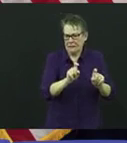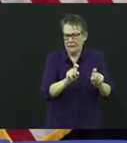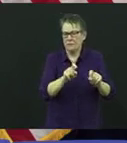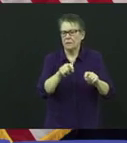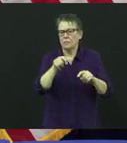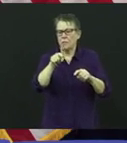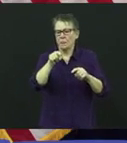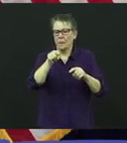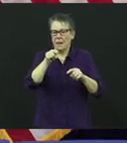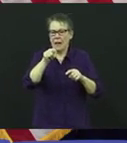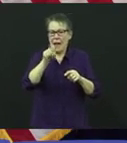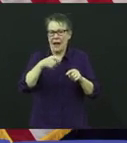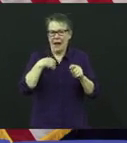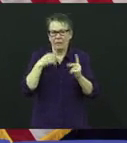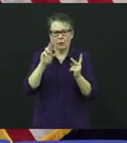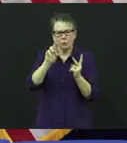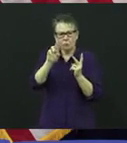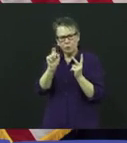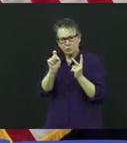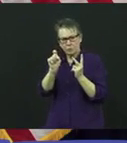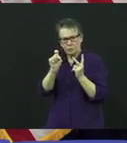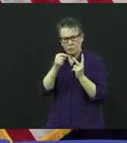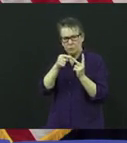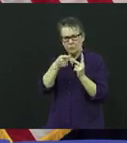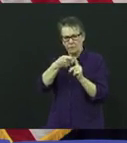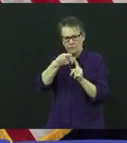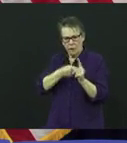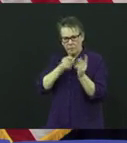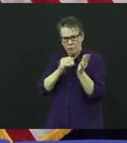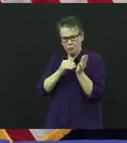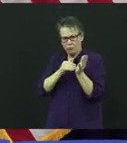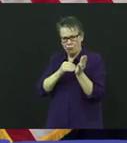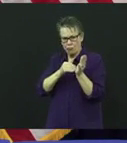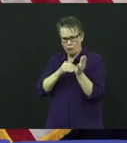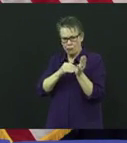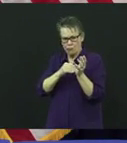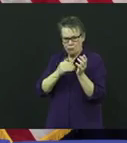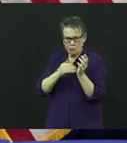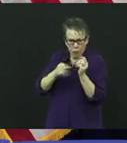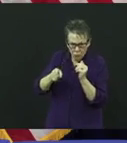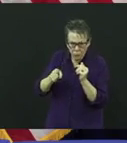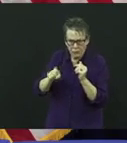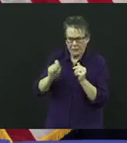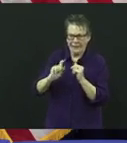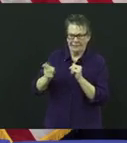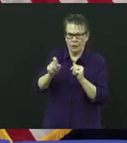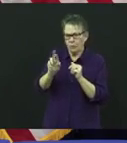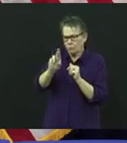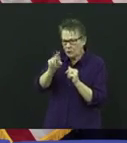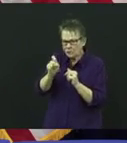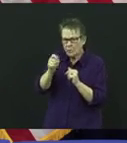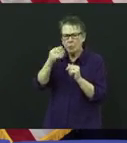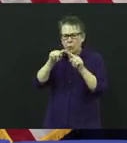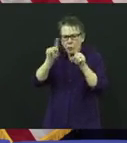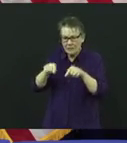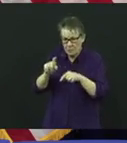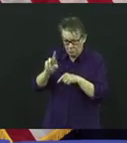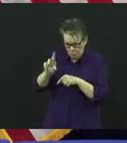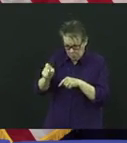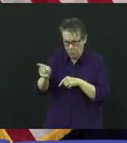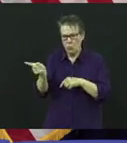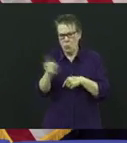the capacity or capability to test the so-called worried well. We understand why folks might be worried. The anxiety,